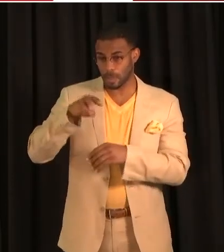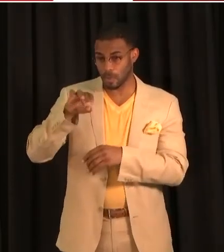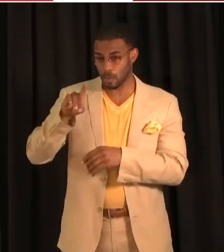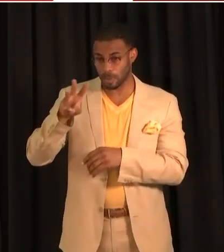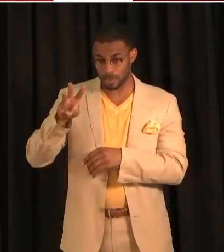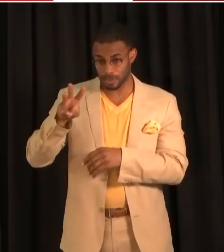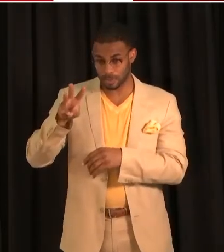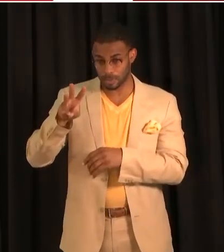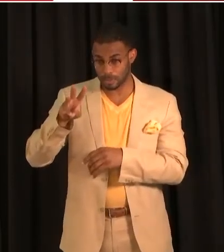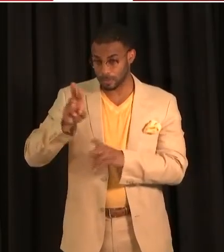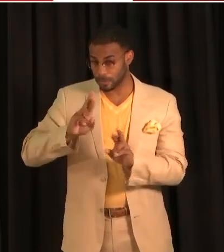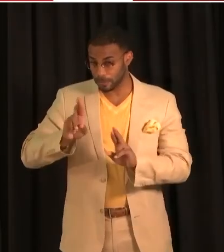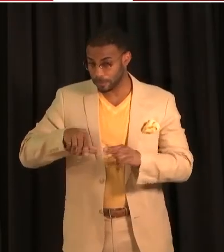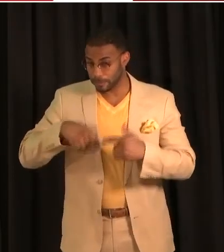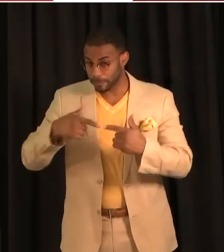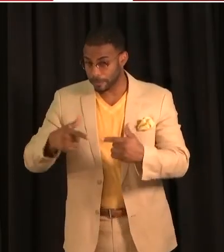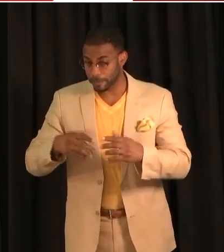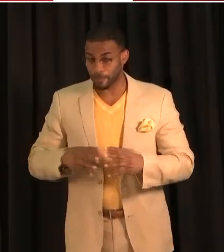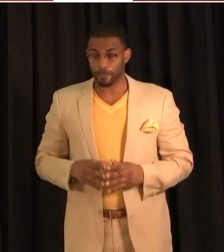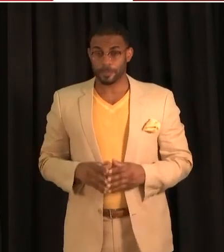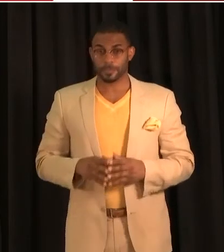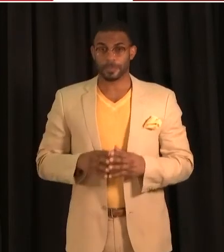Charles, your line is unmuted.